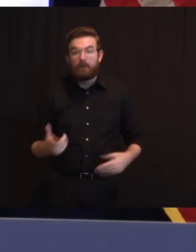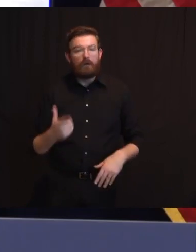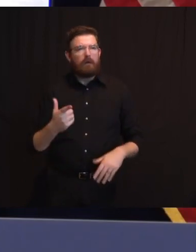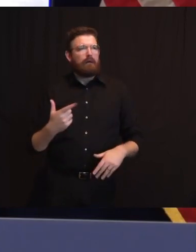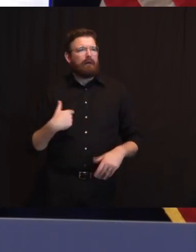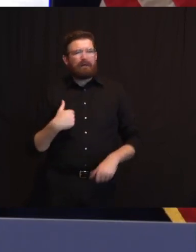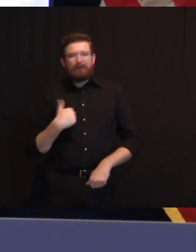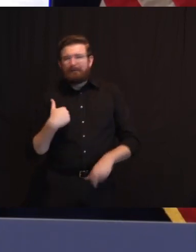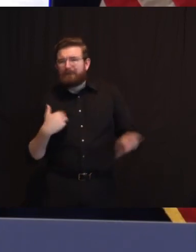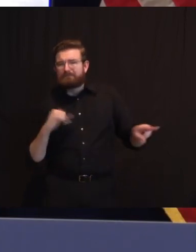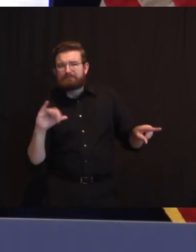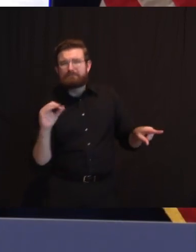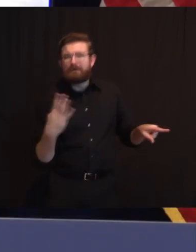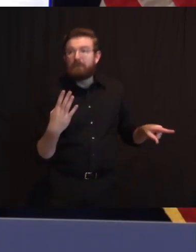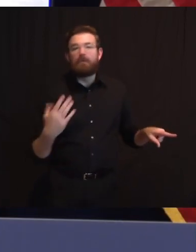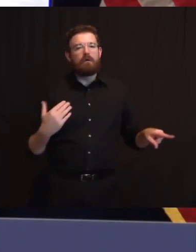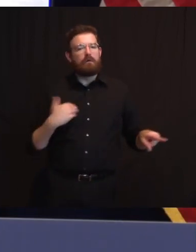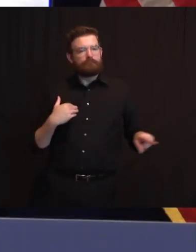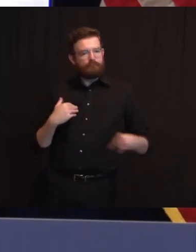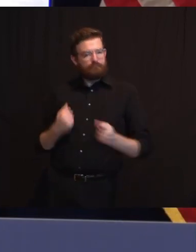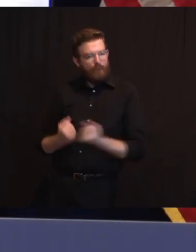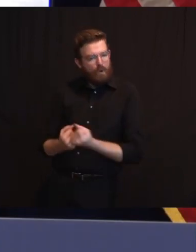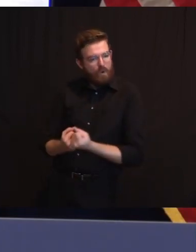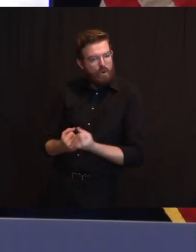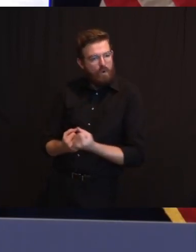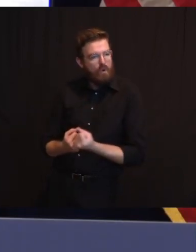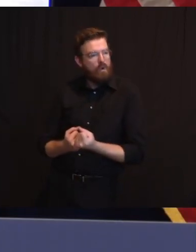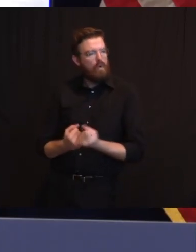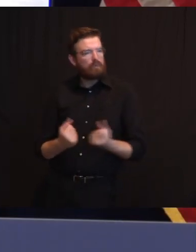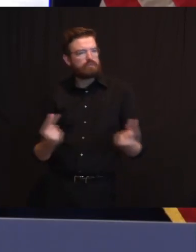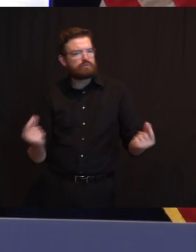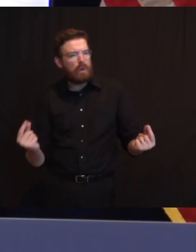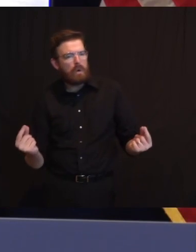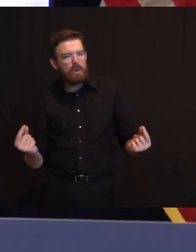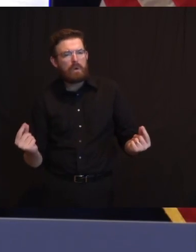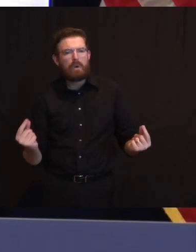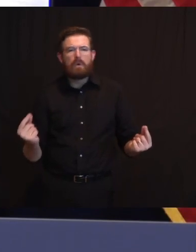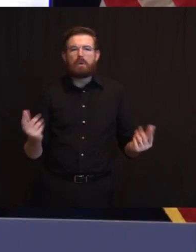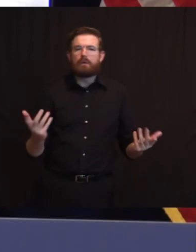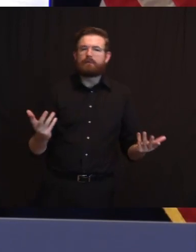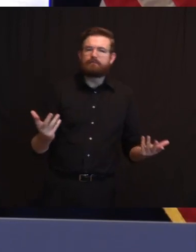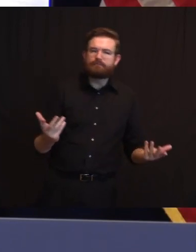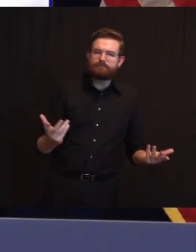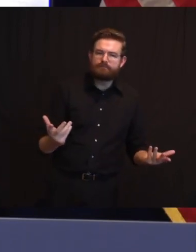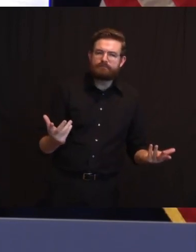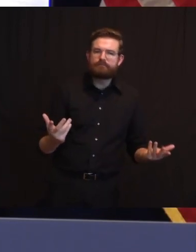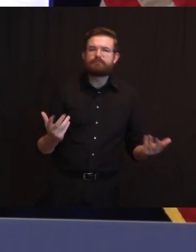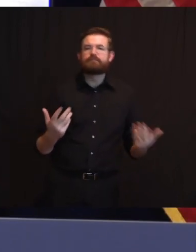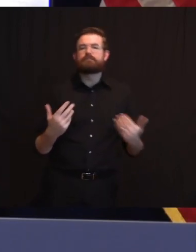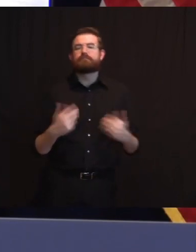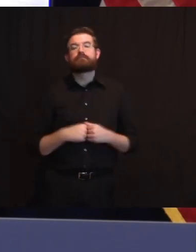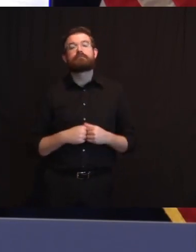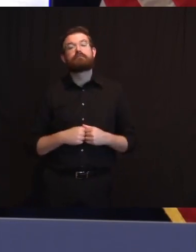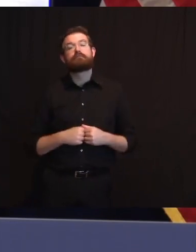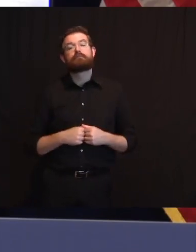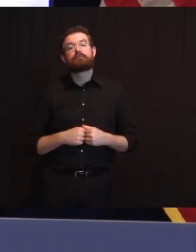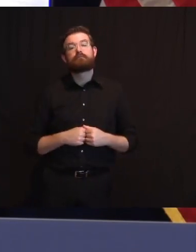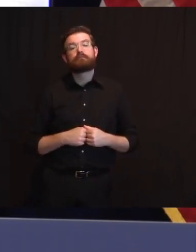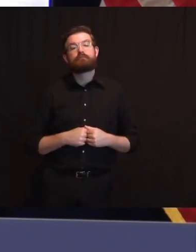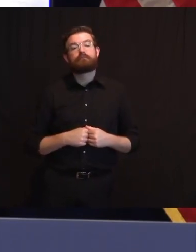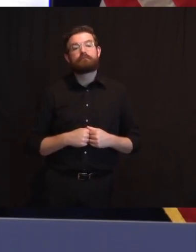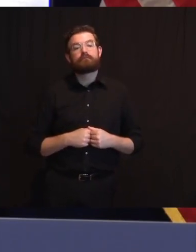as job protection measures and pandemic unemployment benefits. They also can connect you to child care